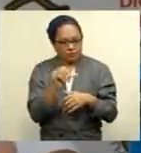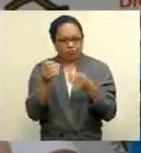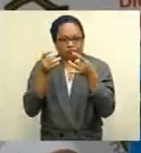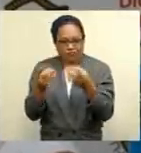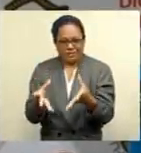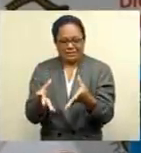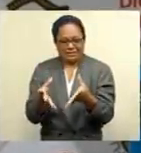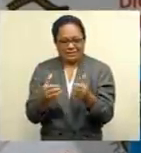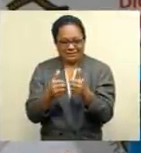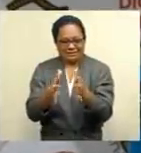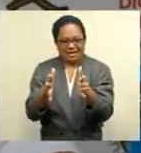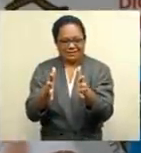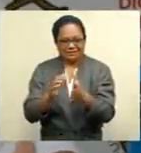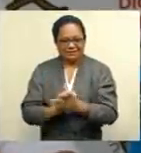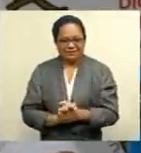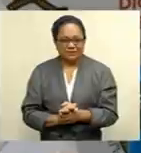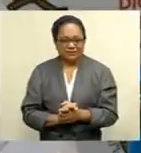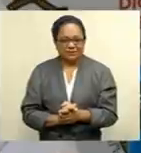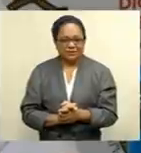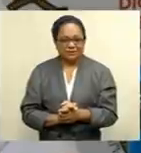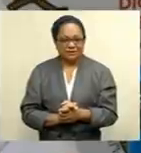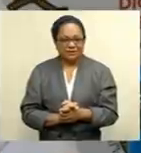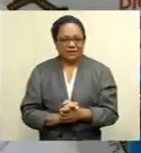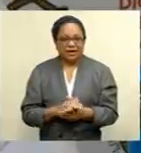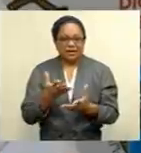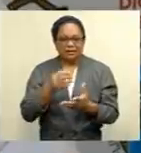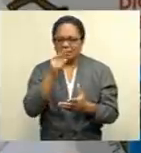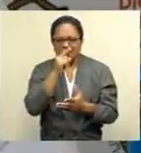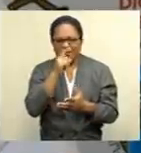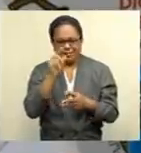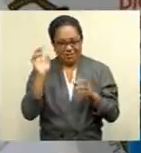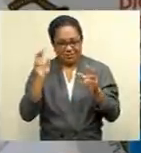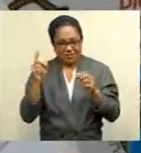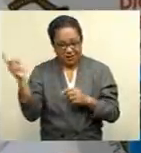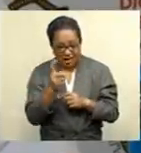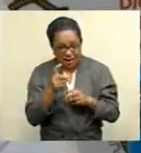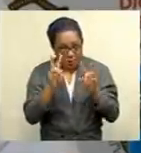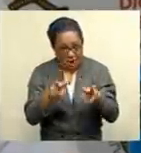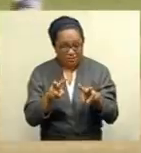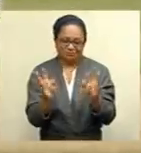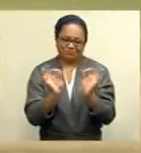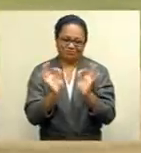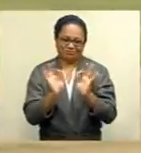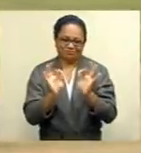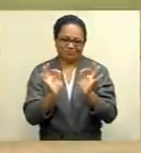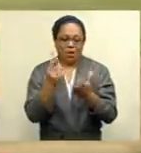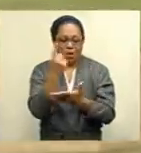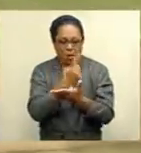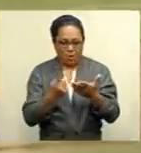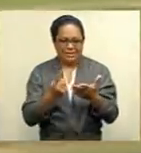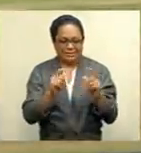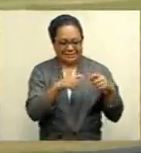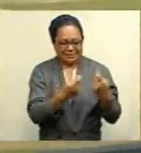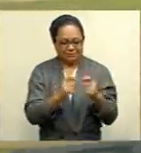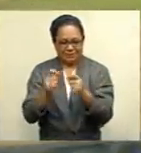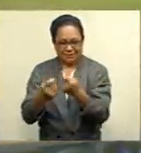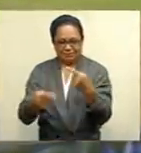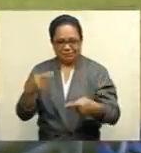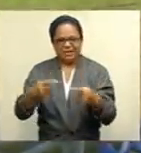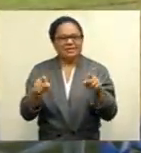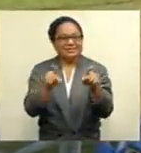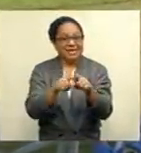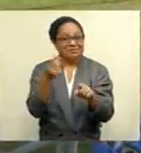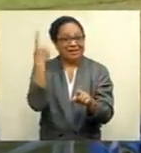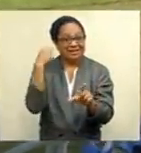also without any spectators in the stadium. But that will give us, like we started it last year